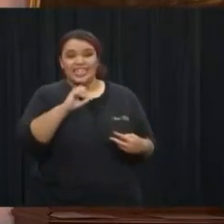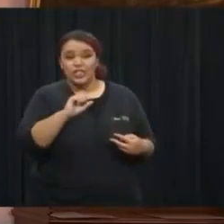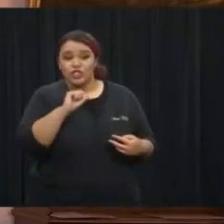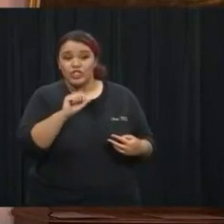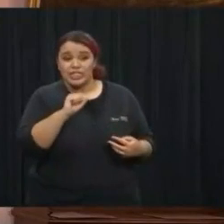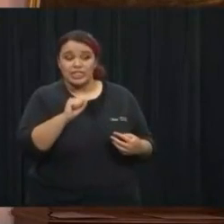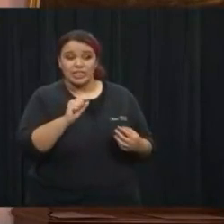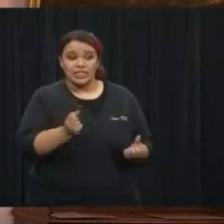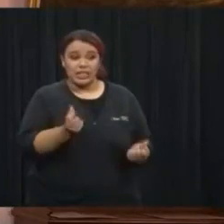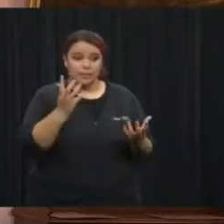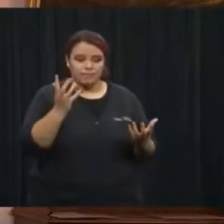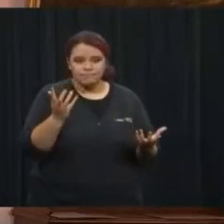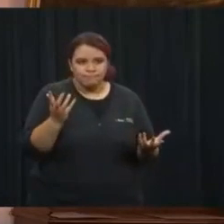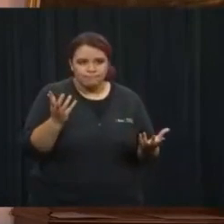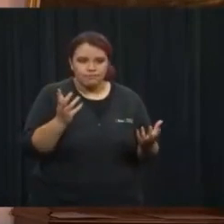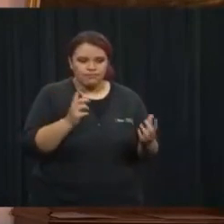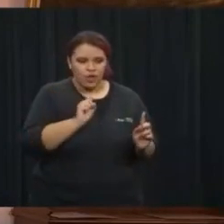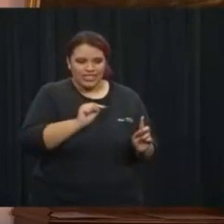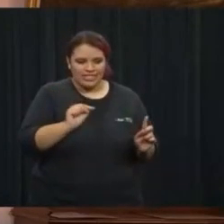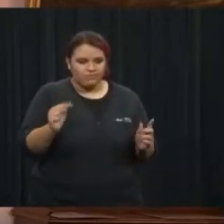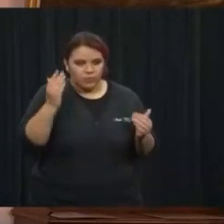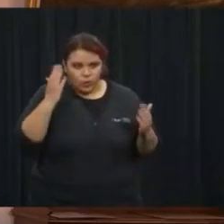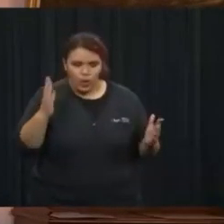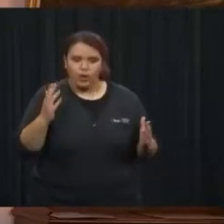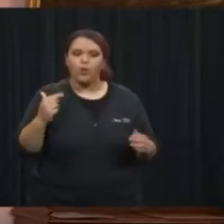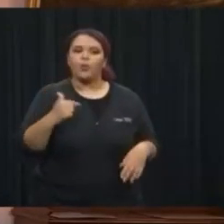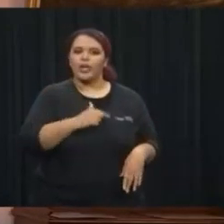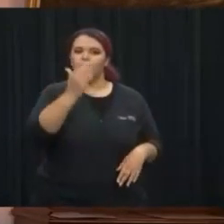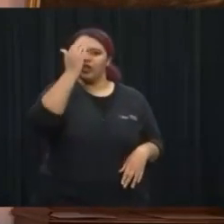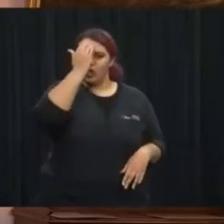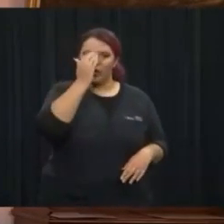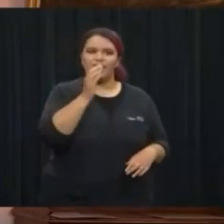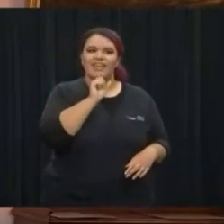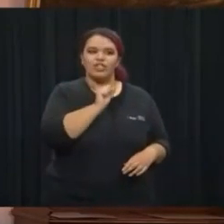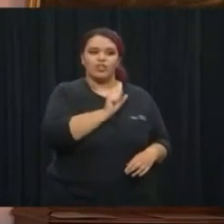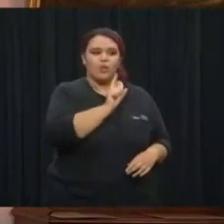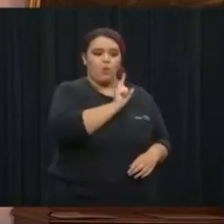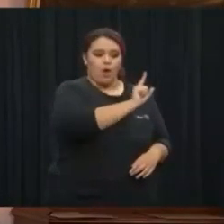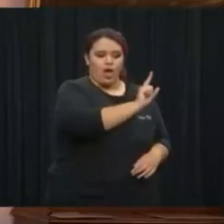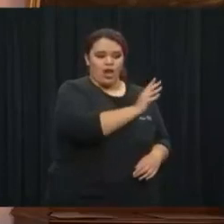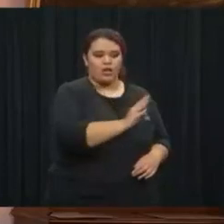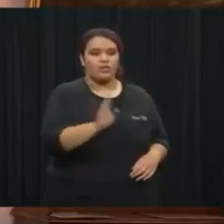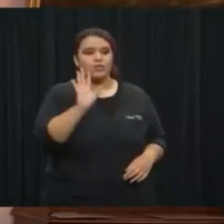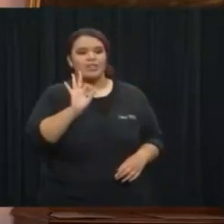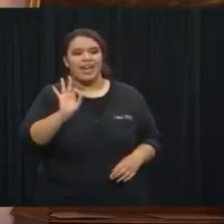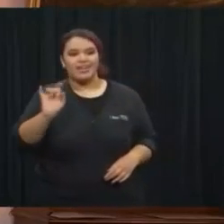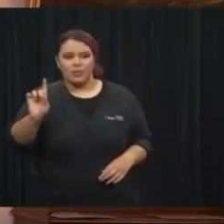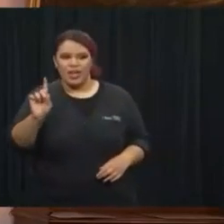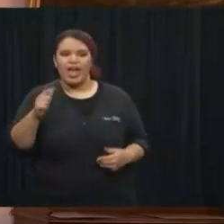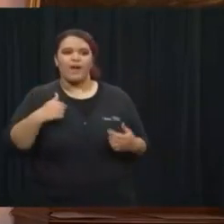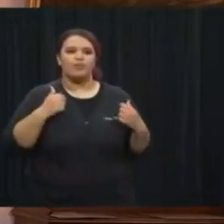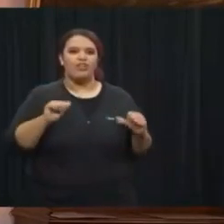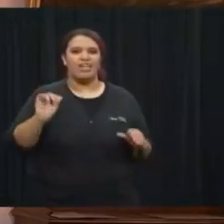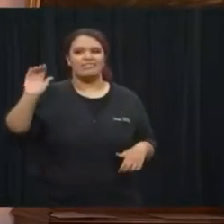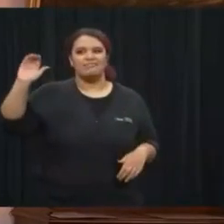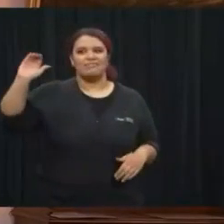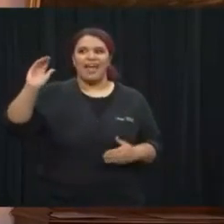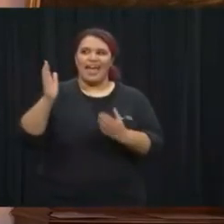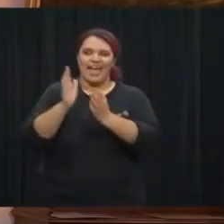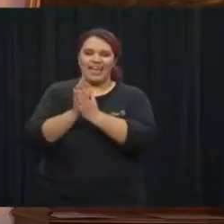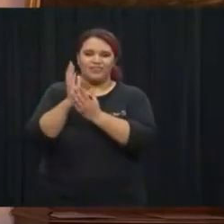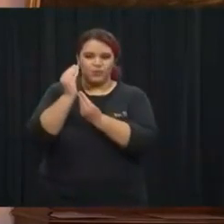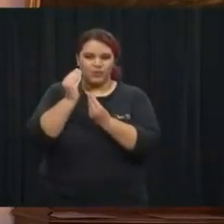But in the county jails, that is under the jurisdiction of the court, and so that I